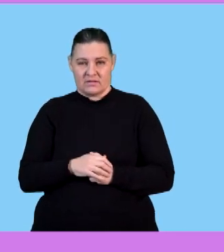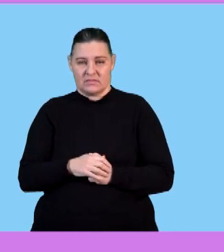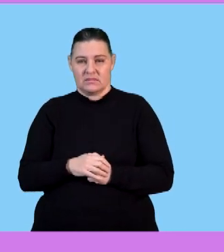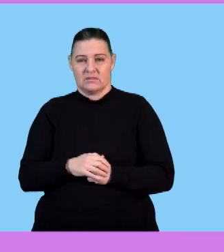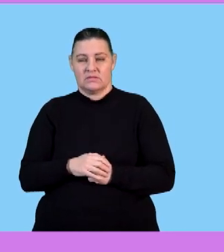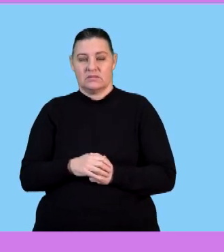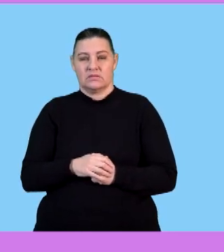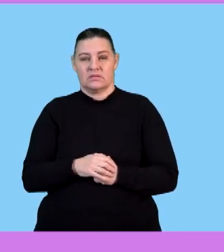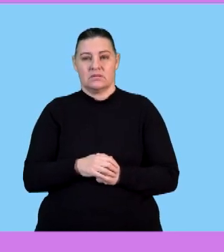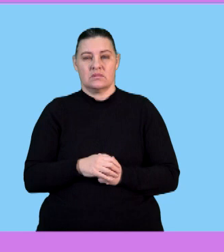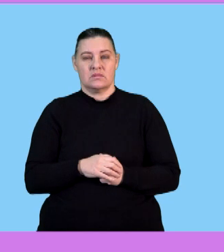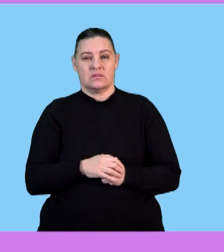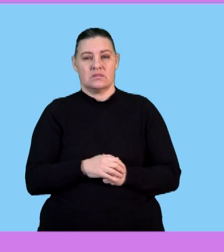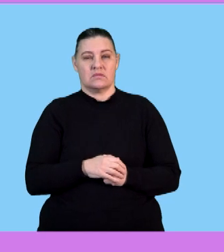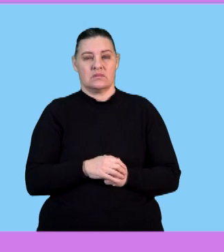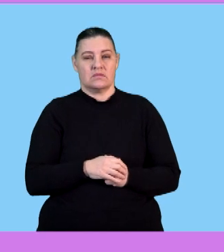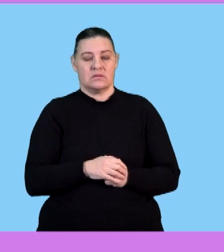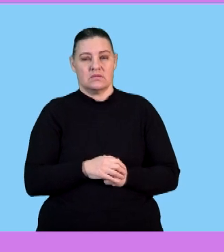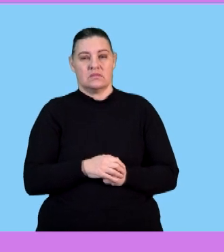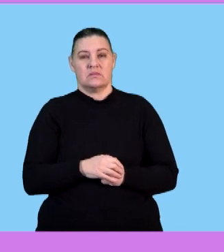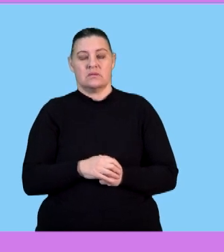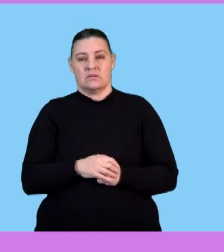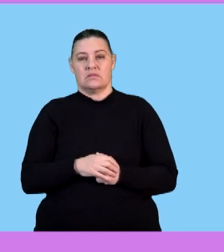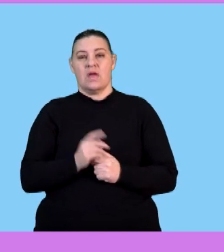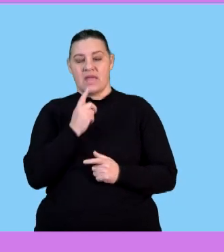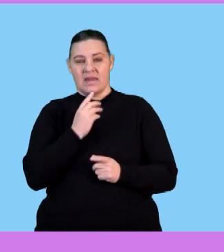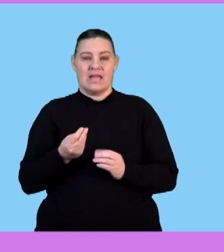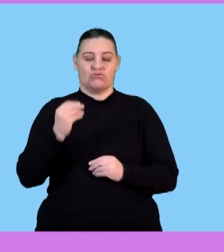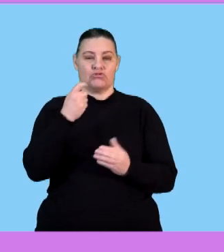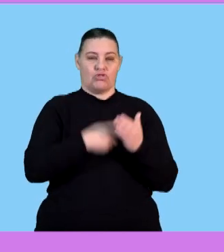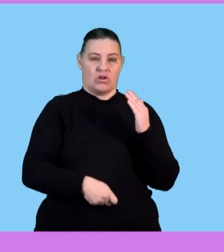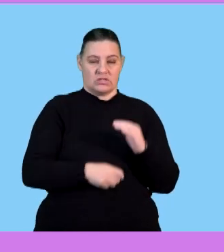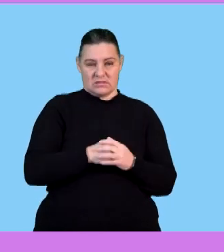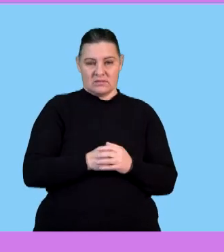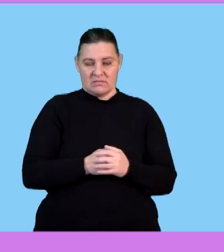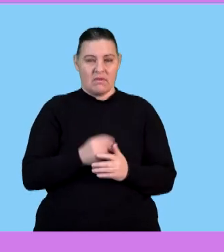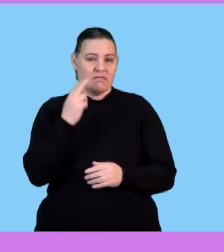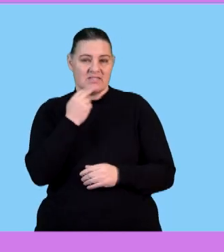purchases, 1 payment, and then of course, interest charges. Nice work.